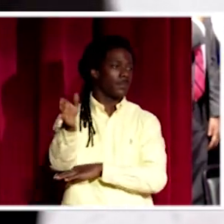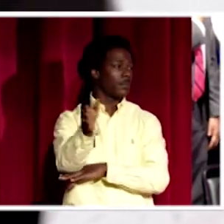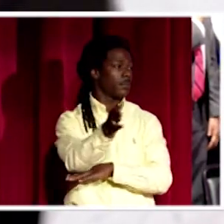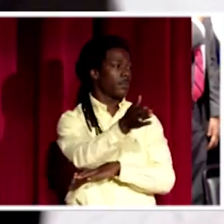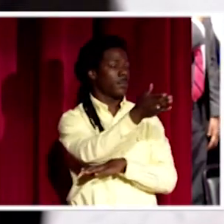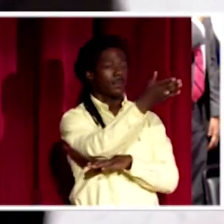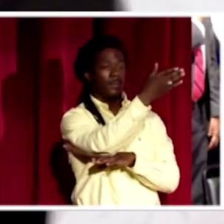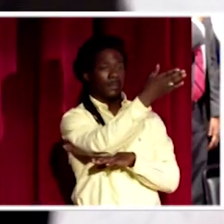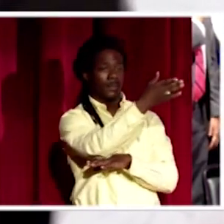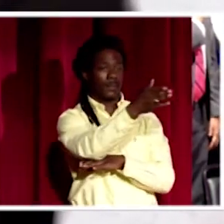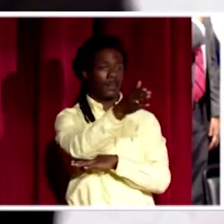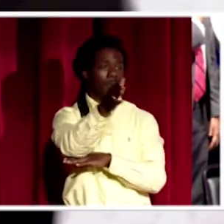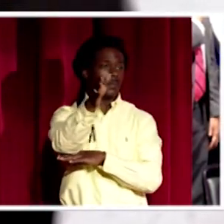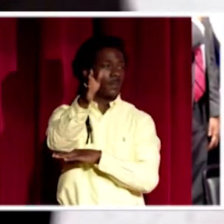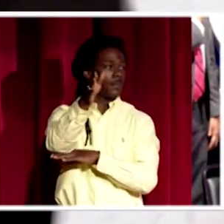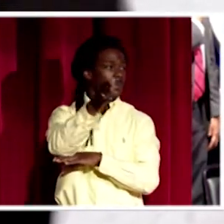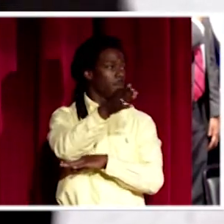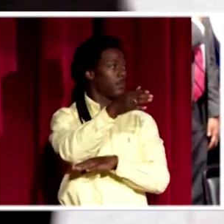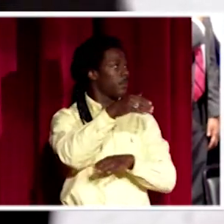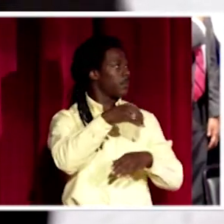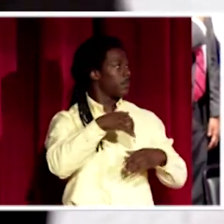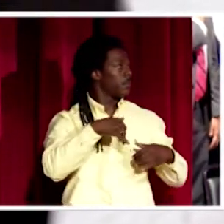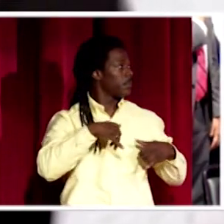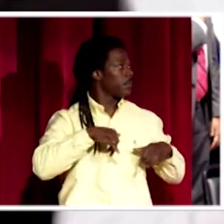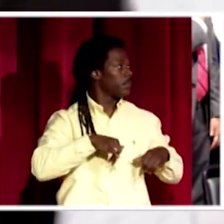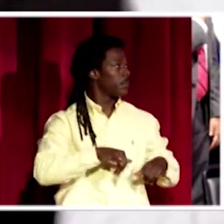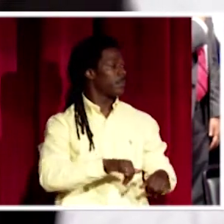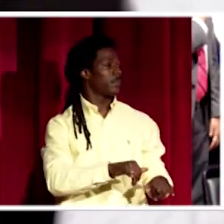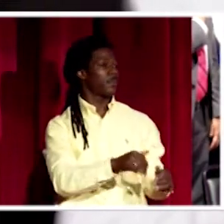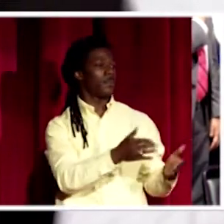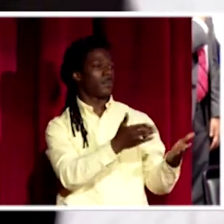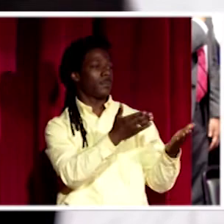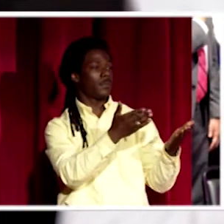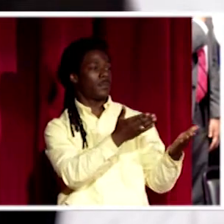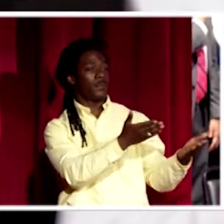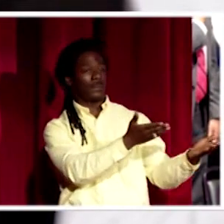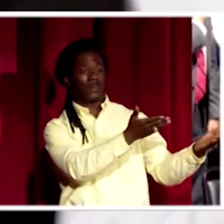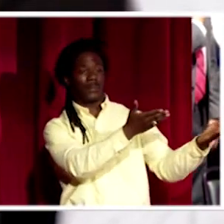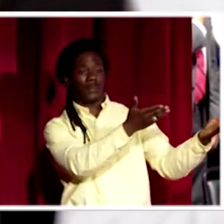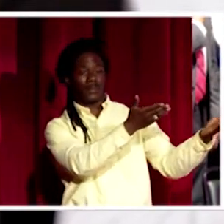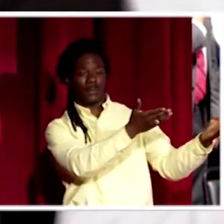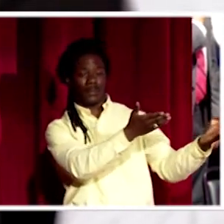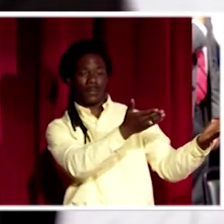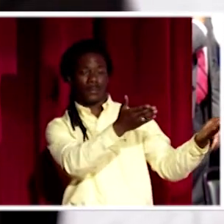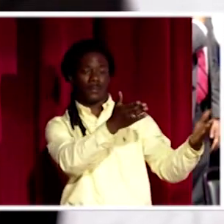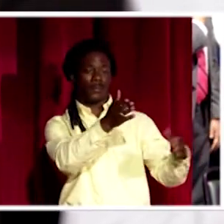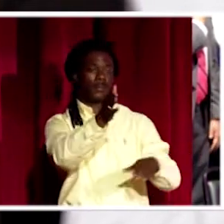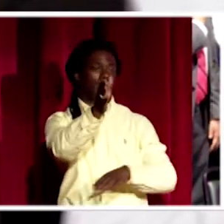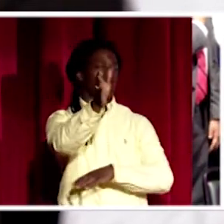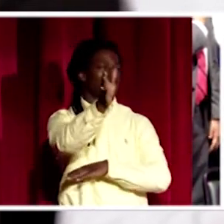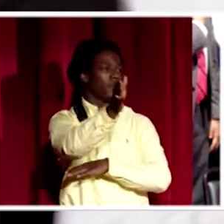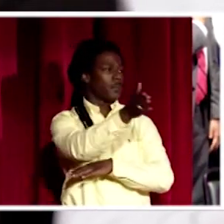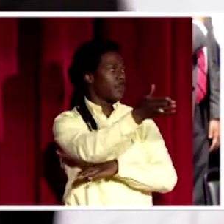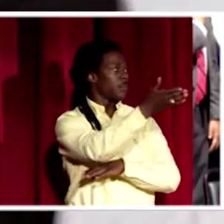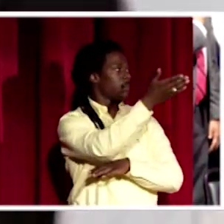night that our flag was still there.